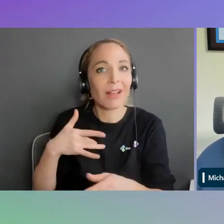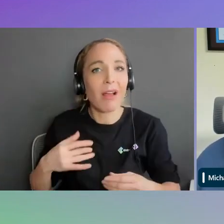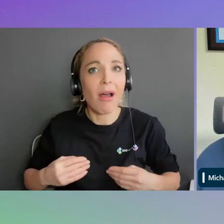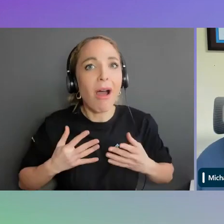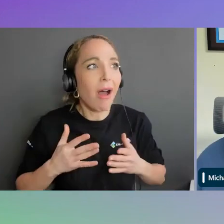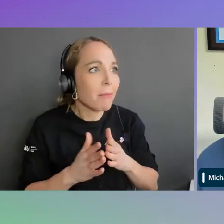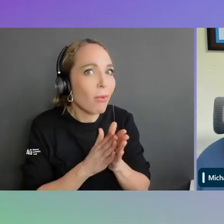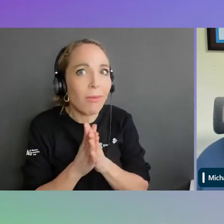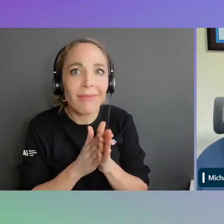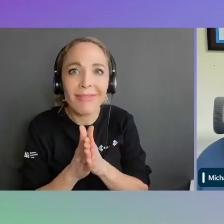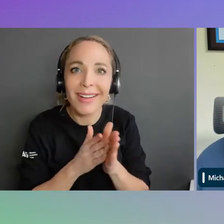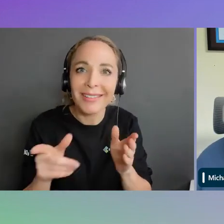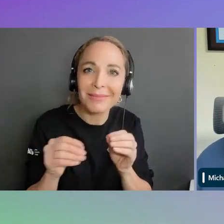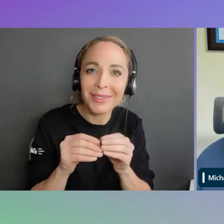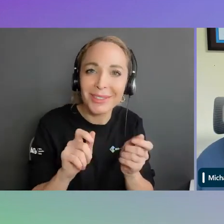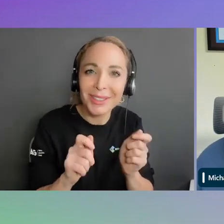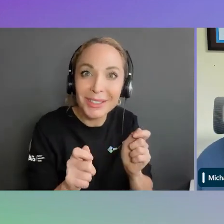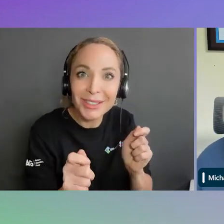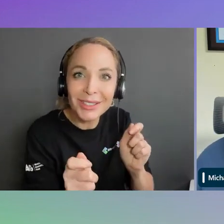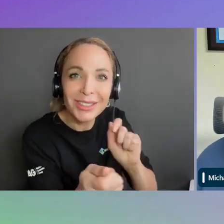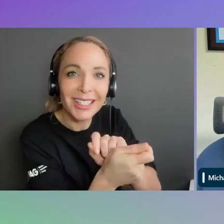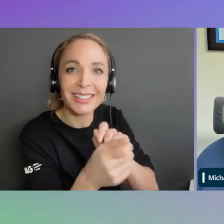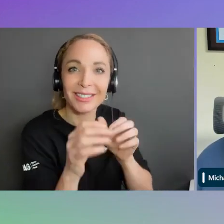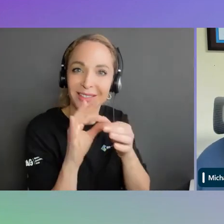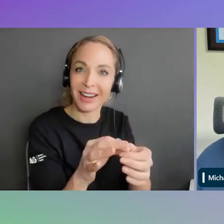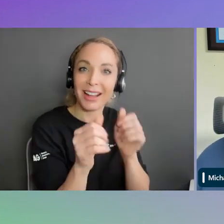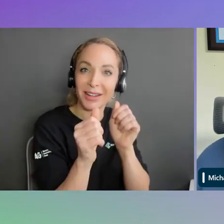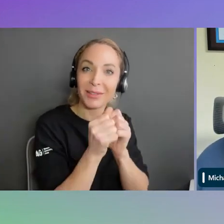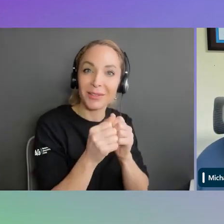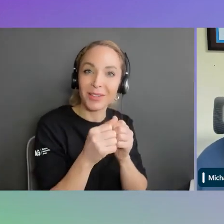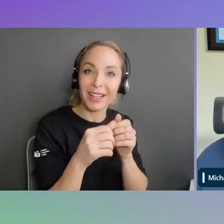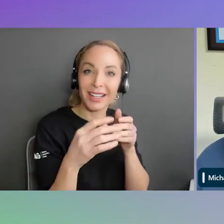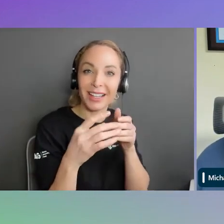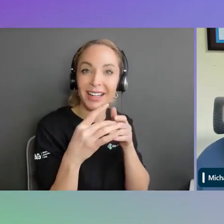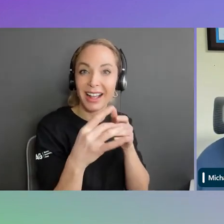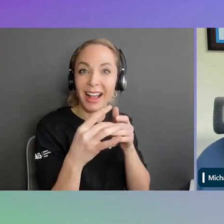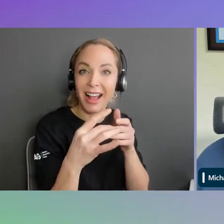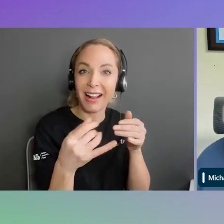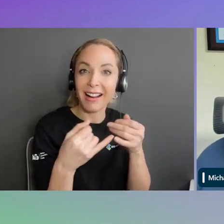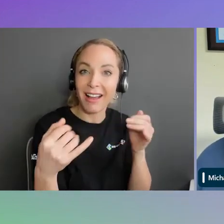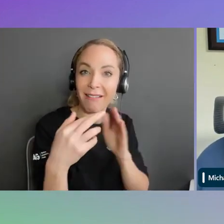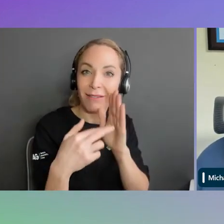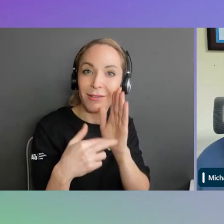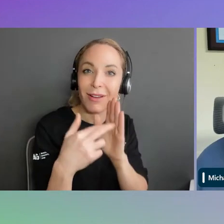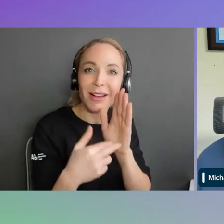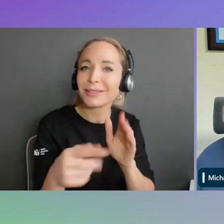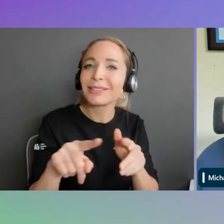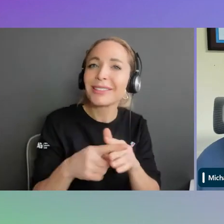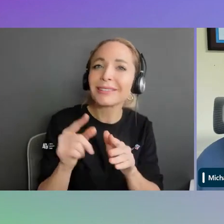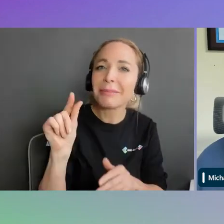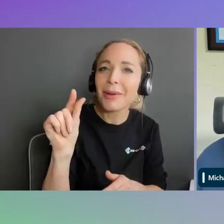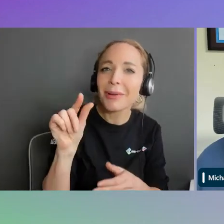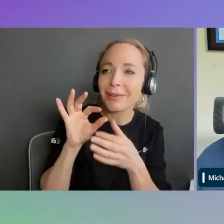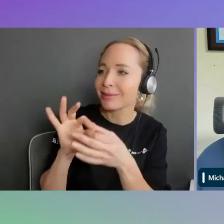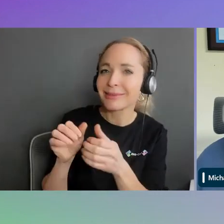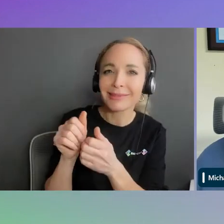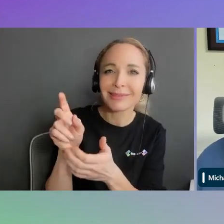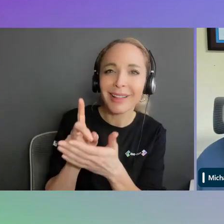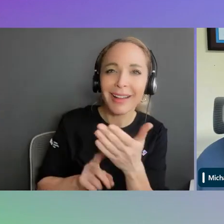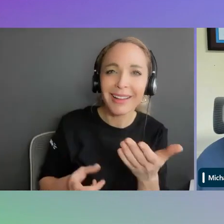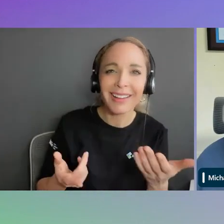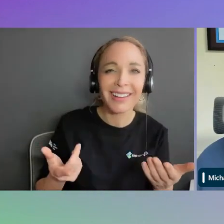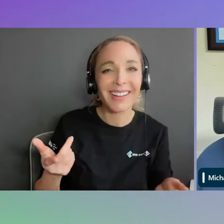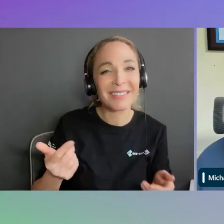go deeper into the guidelines. Mm-hmm. Even if you start small, like start, let's say, on the design side, because most